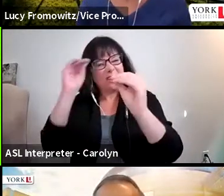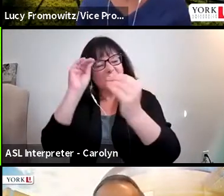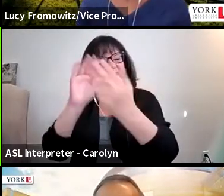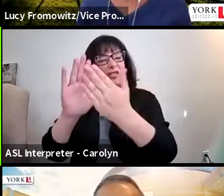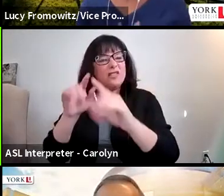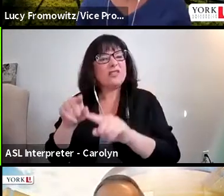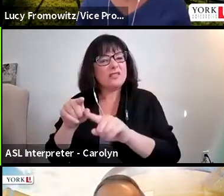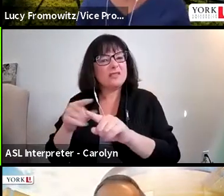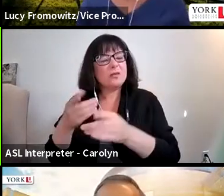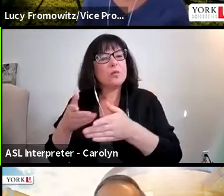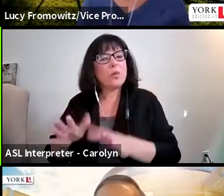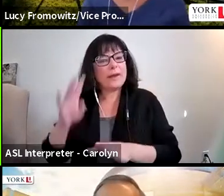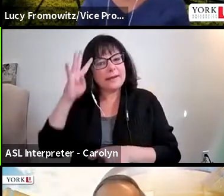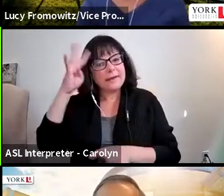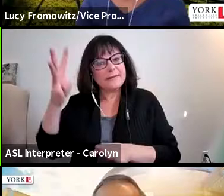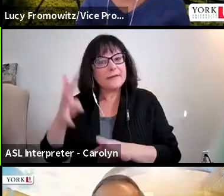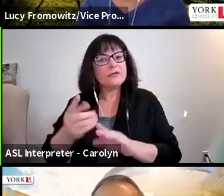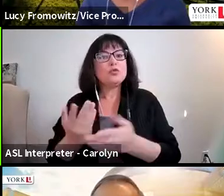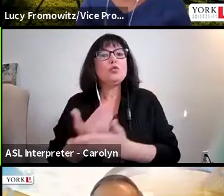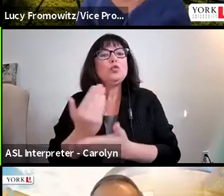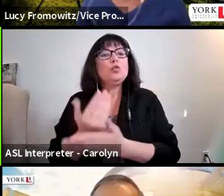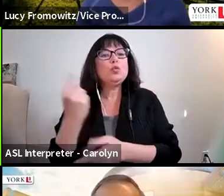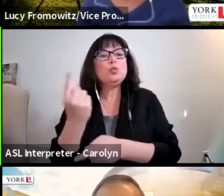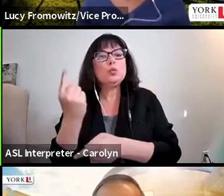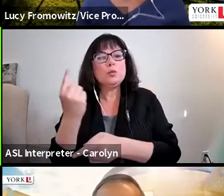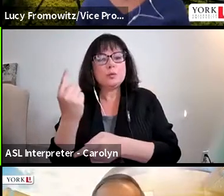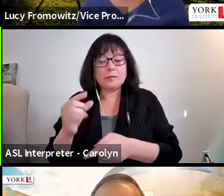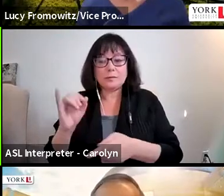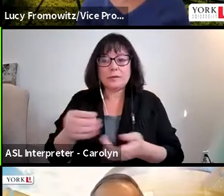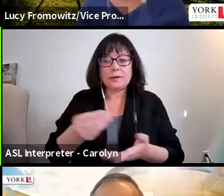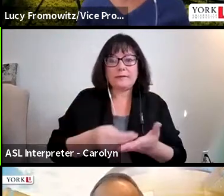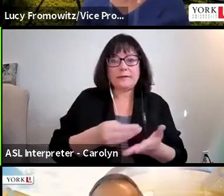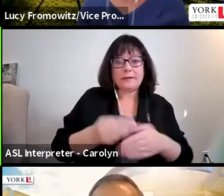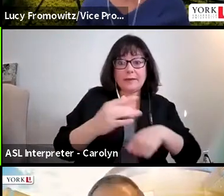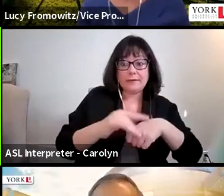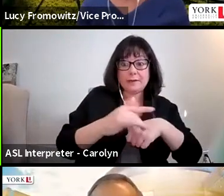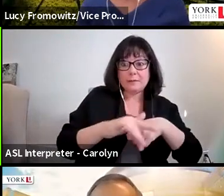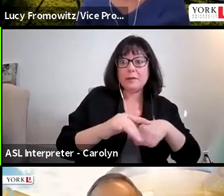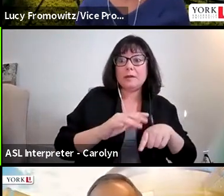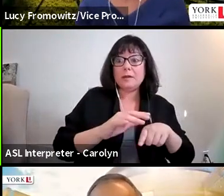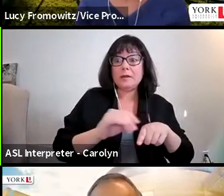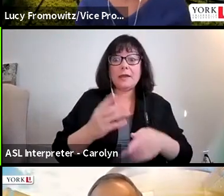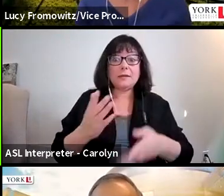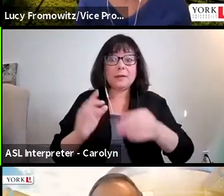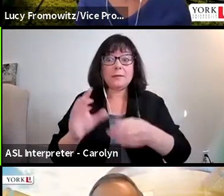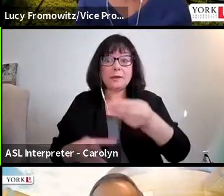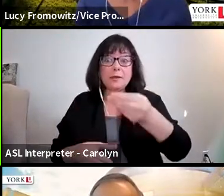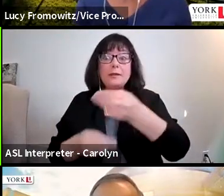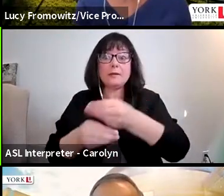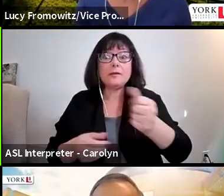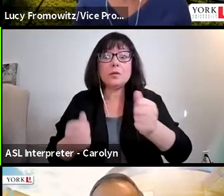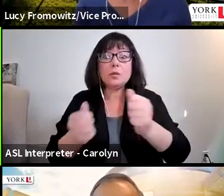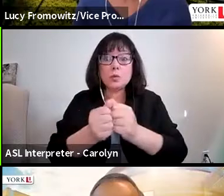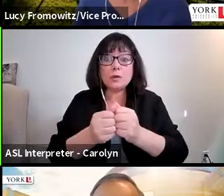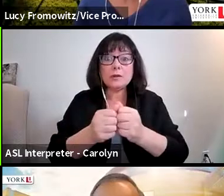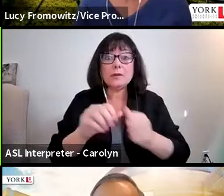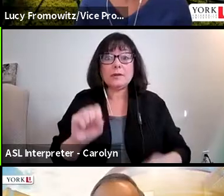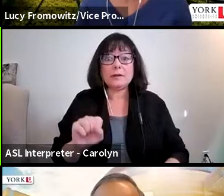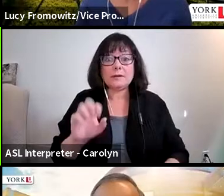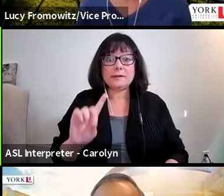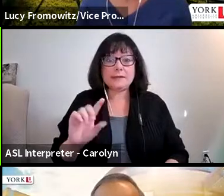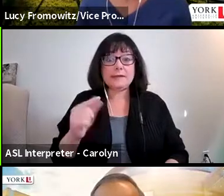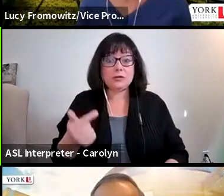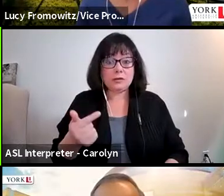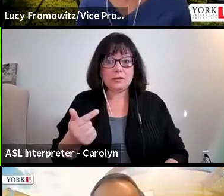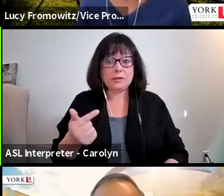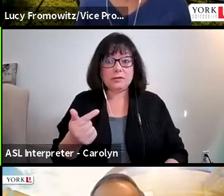activities, learning activities that really focus on the Sustainable Development Goals. If people would like to add those into their course, add some